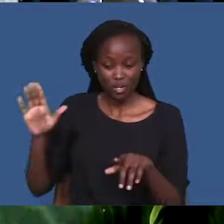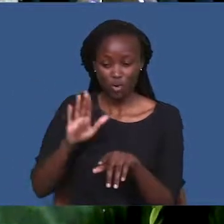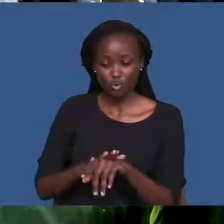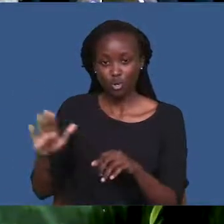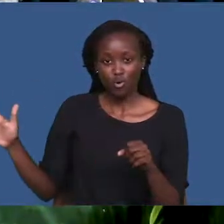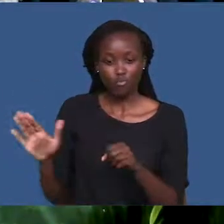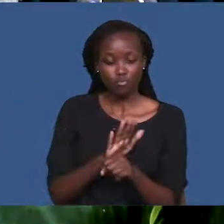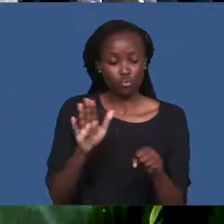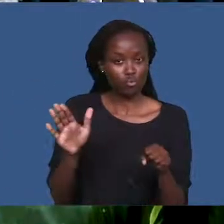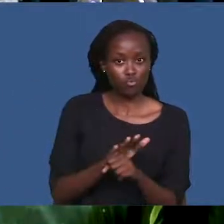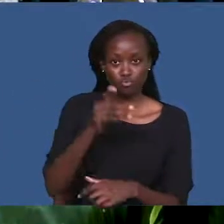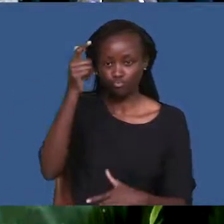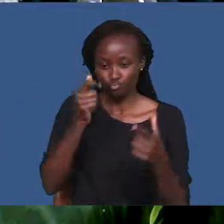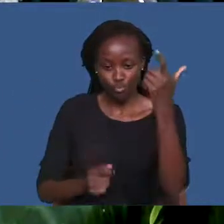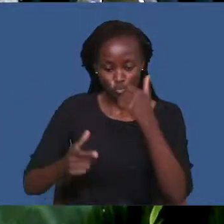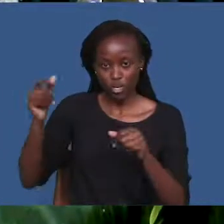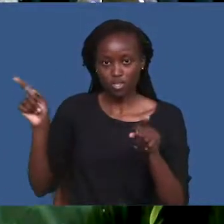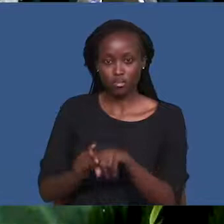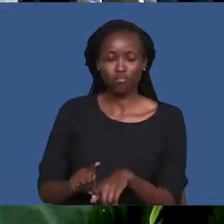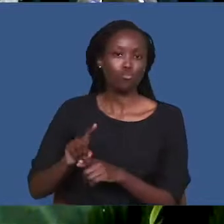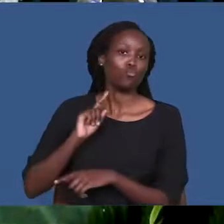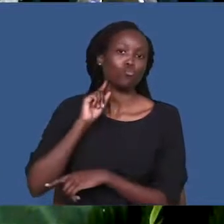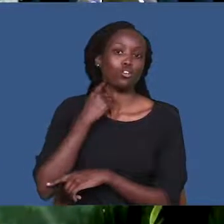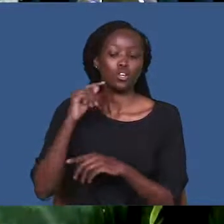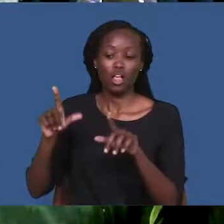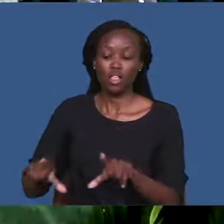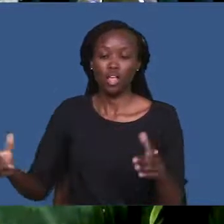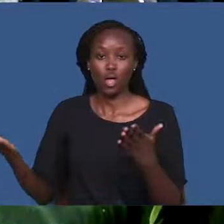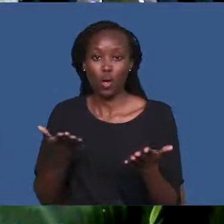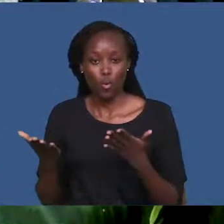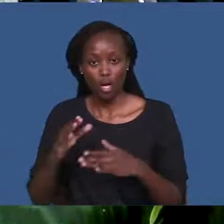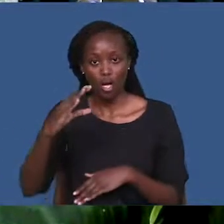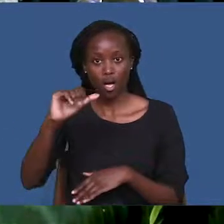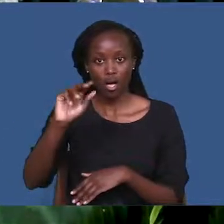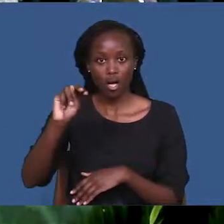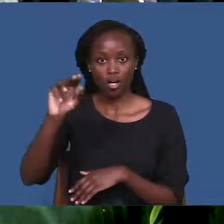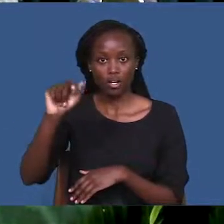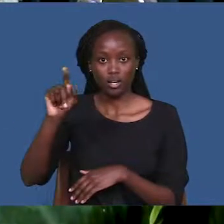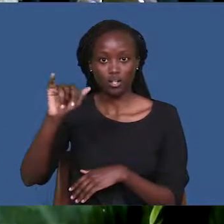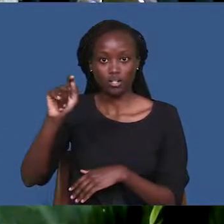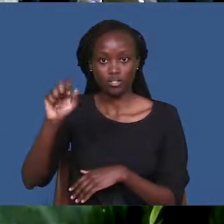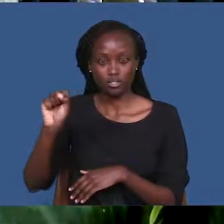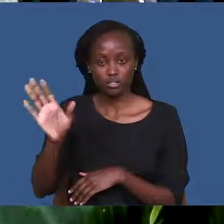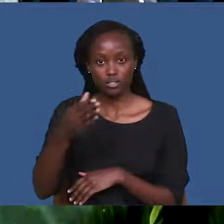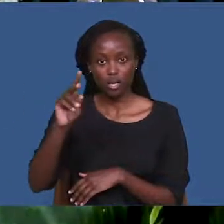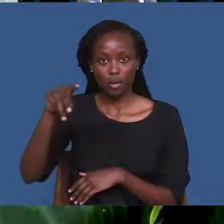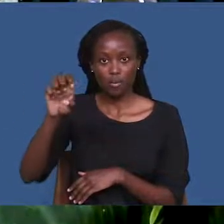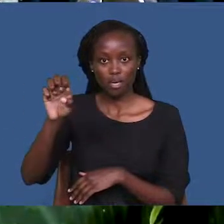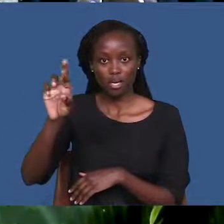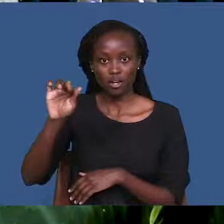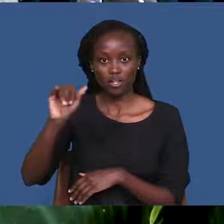with milk and honey, the land where the Canaanites, Hittites, Amorites,